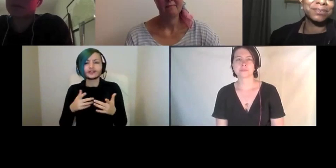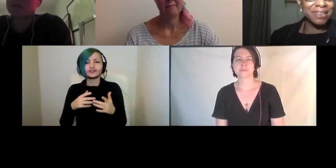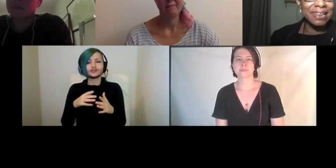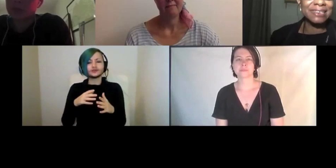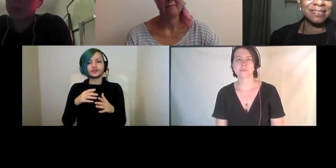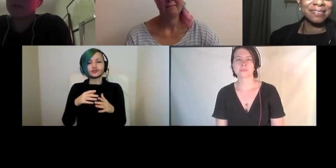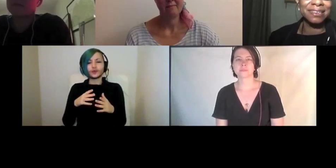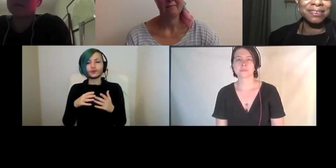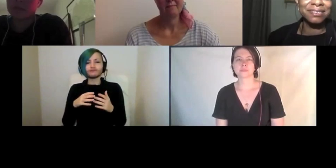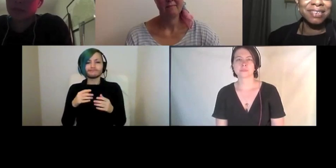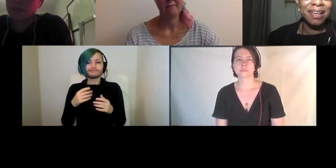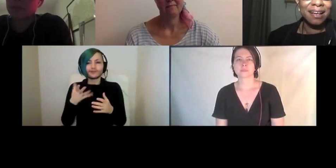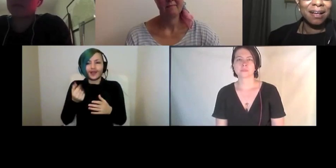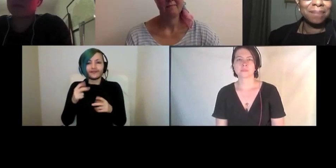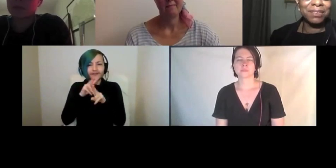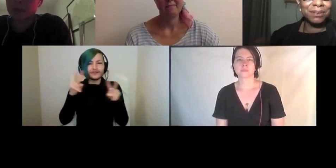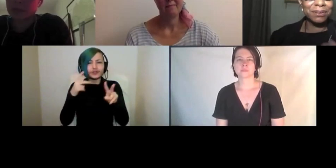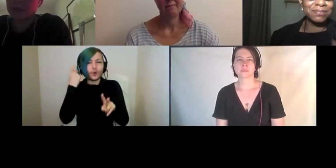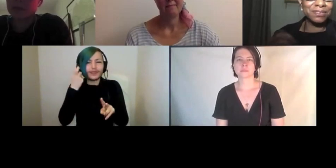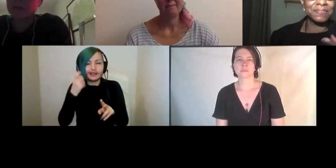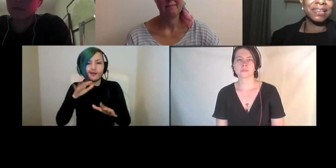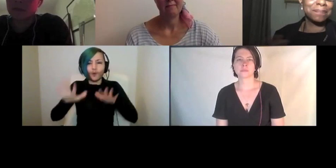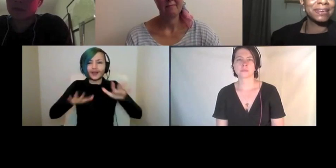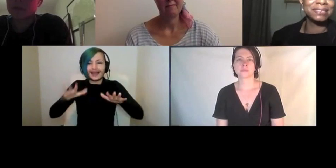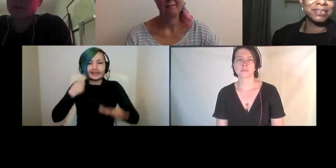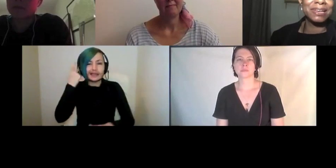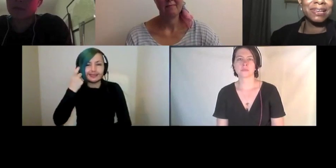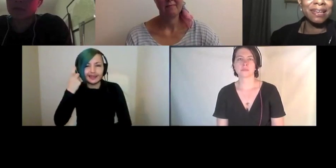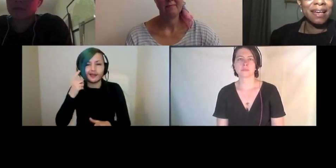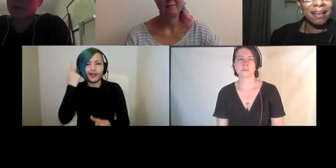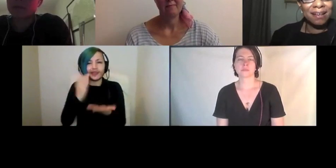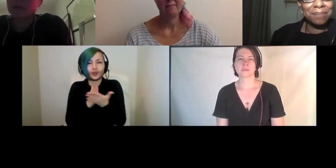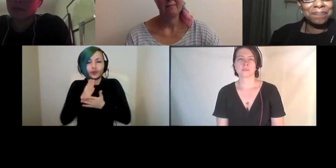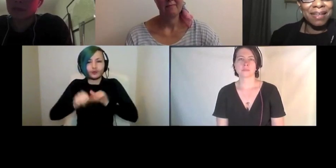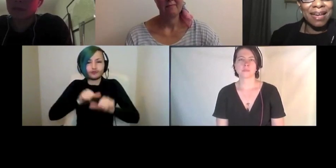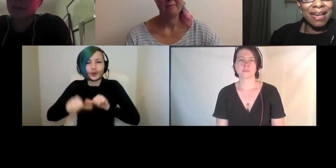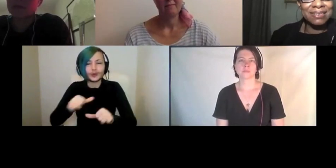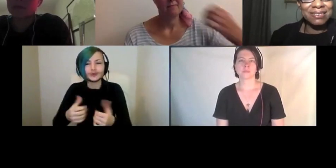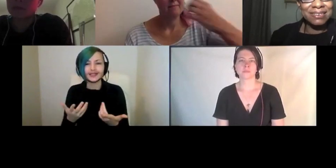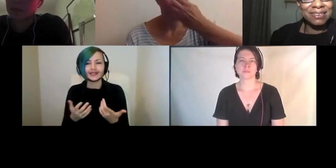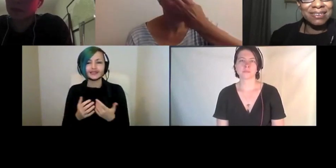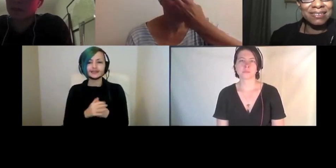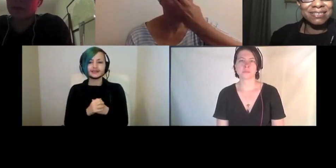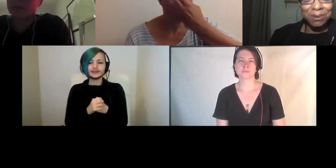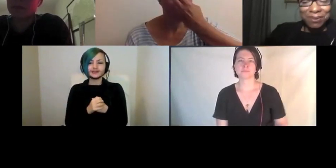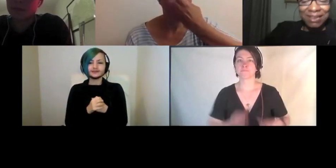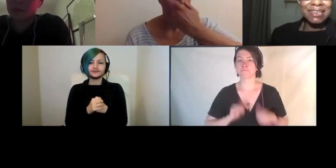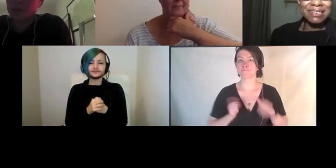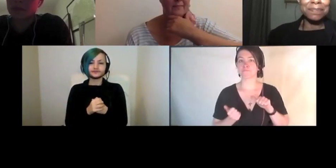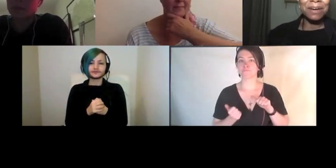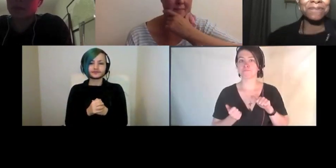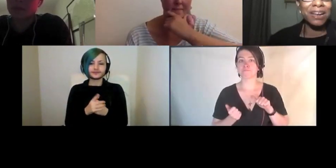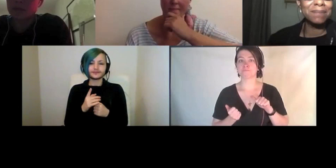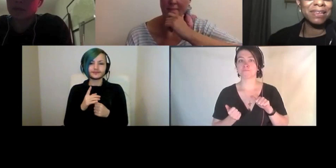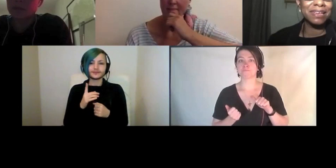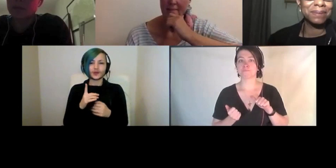artists who are kinetic thinkers, who sort of think by doing. And so it is